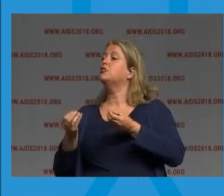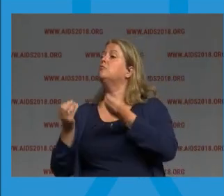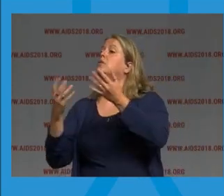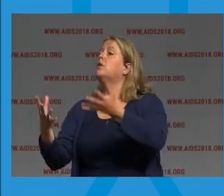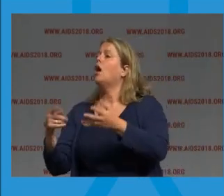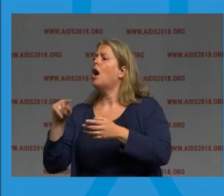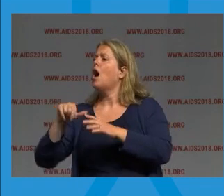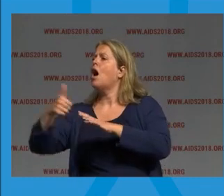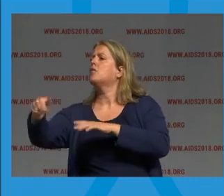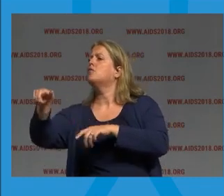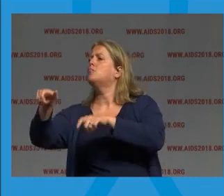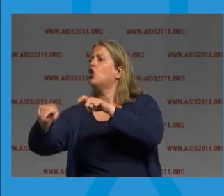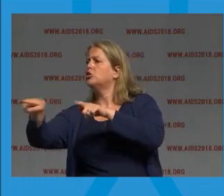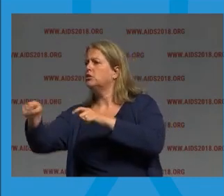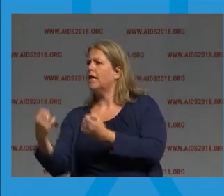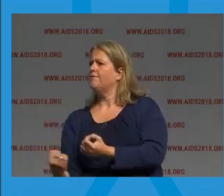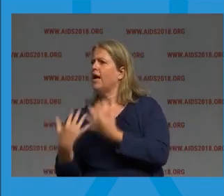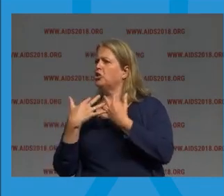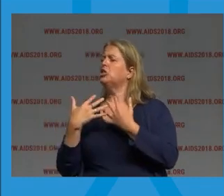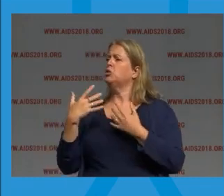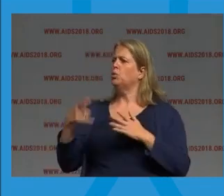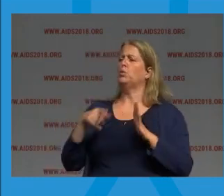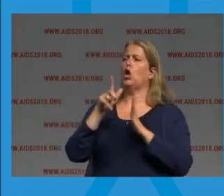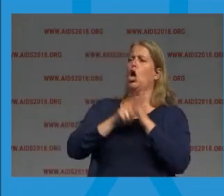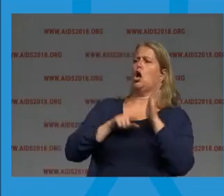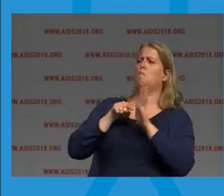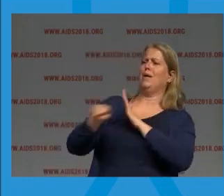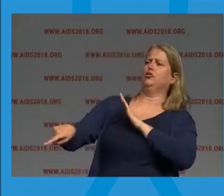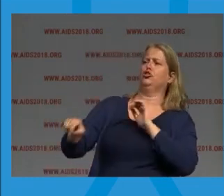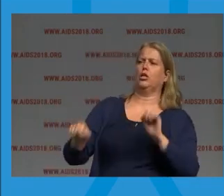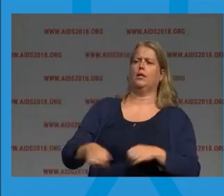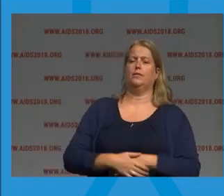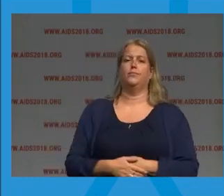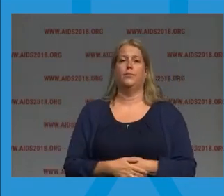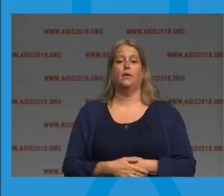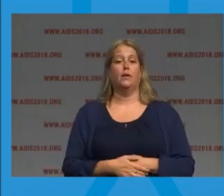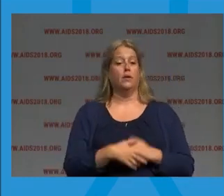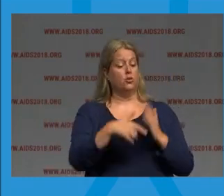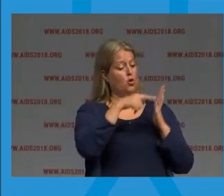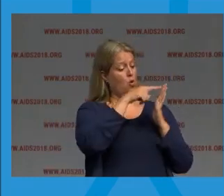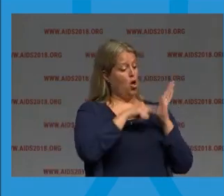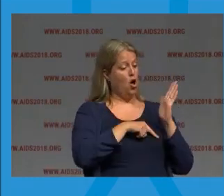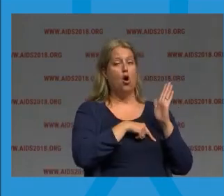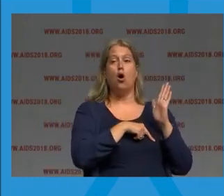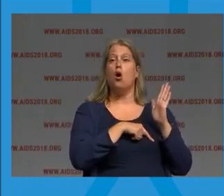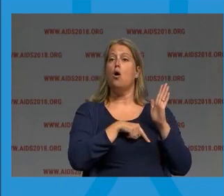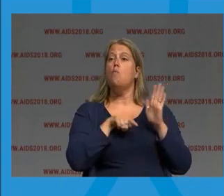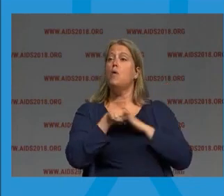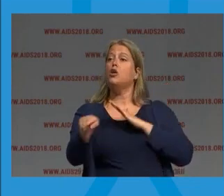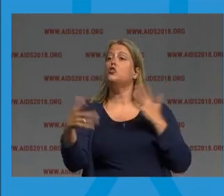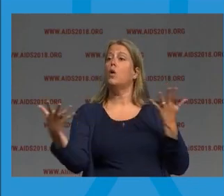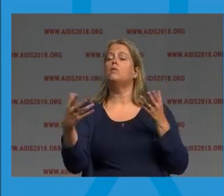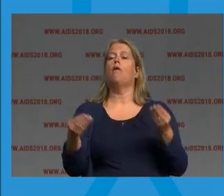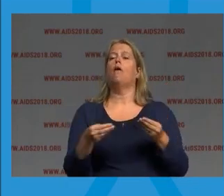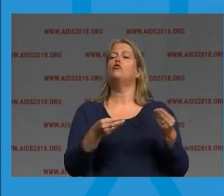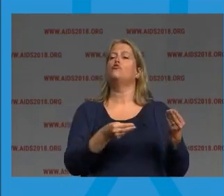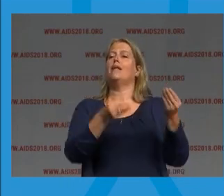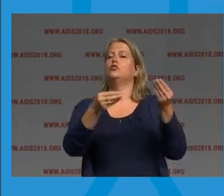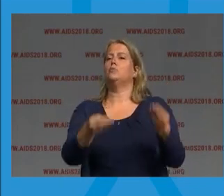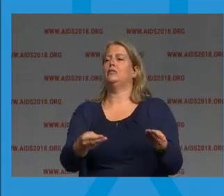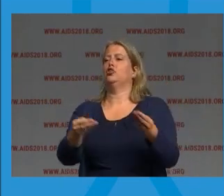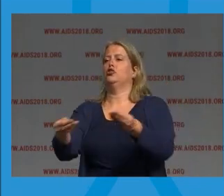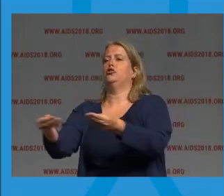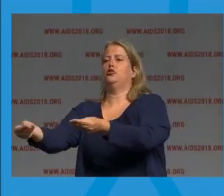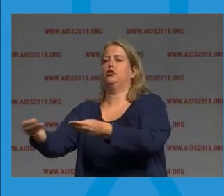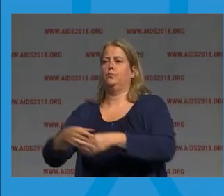you can be punished by the law. Thirdly, what does the law again punish? Transmission, where there is actual transmission and